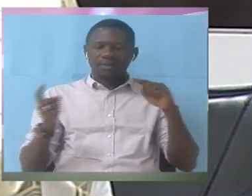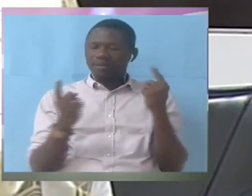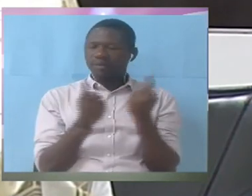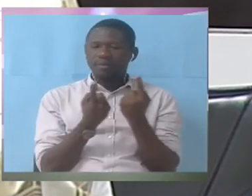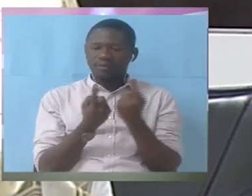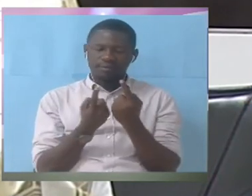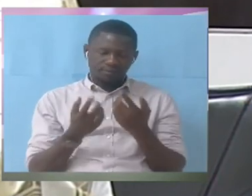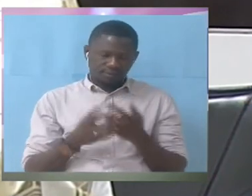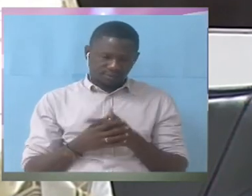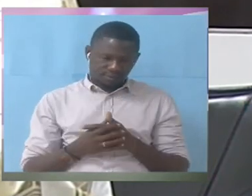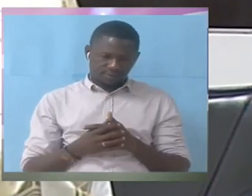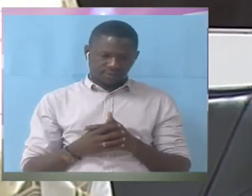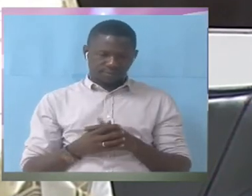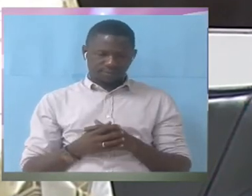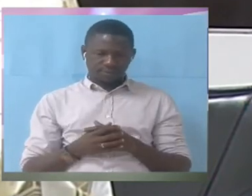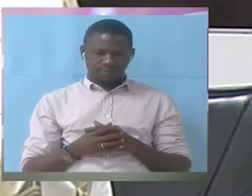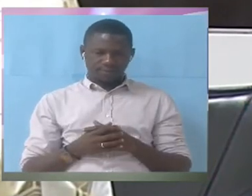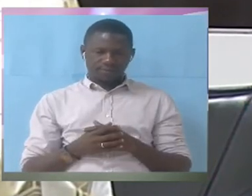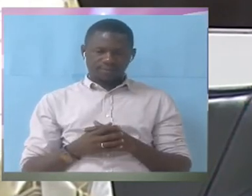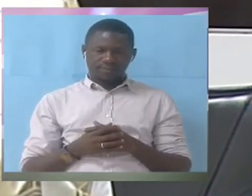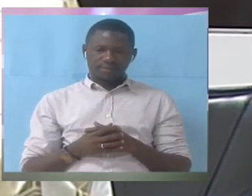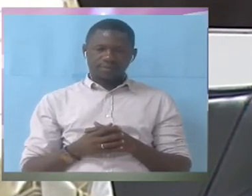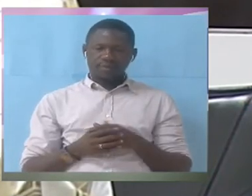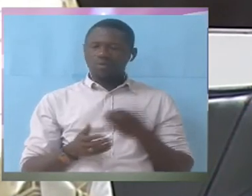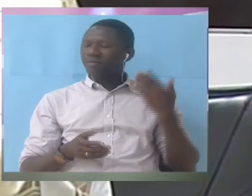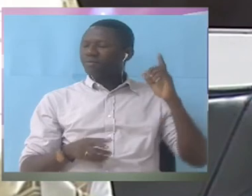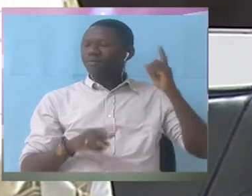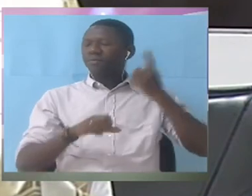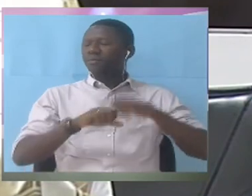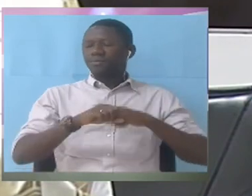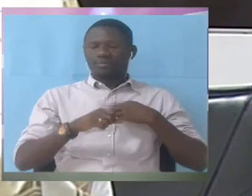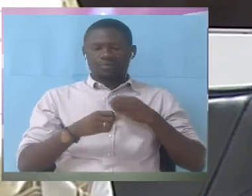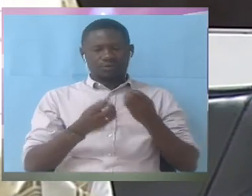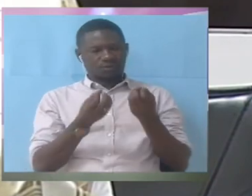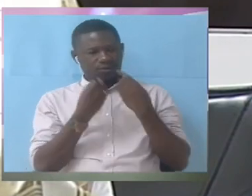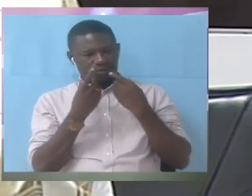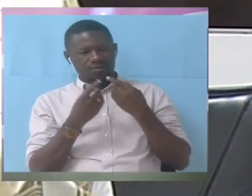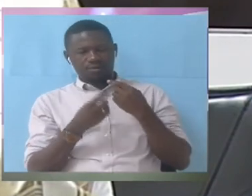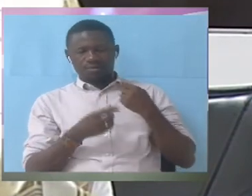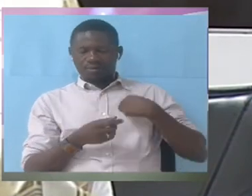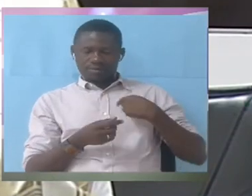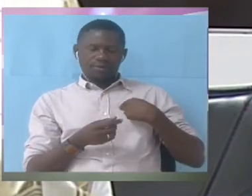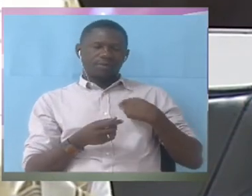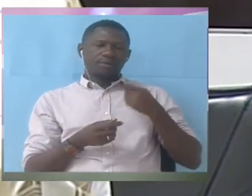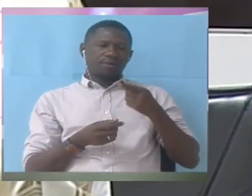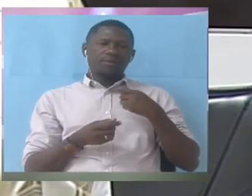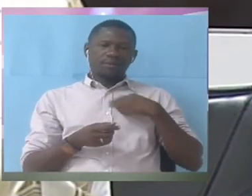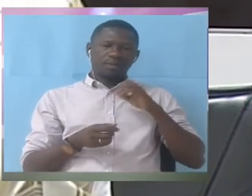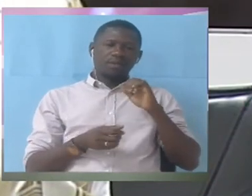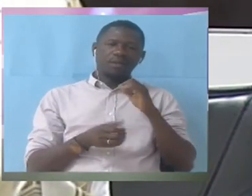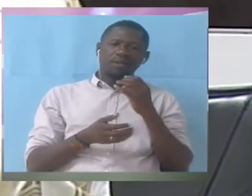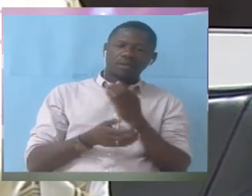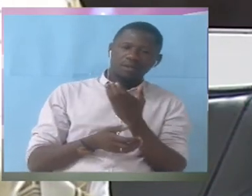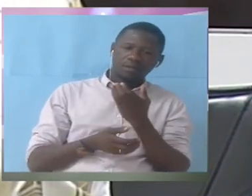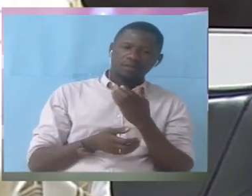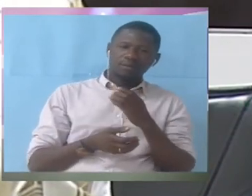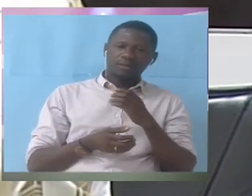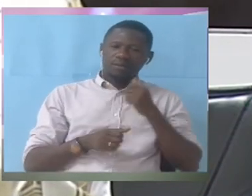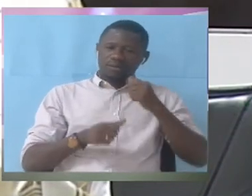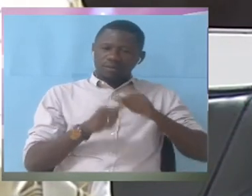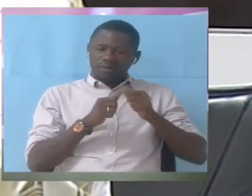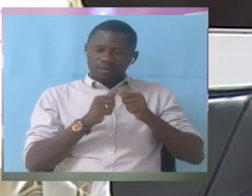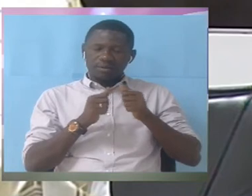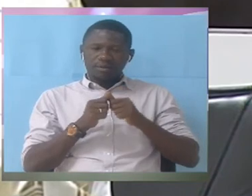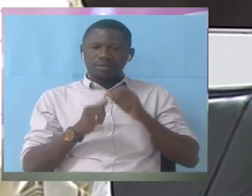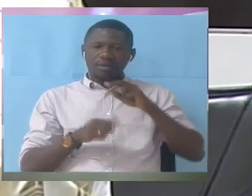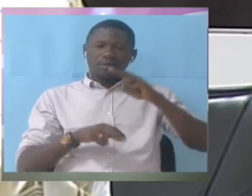bari. And that was the first time that he said to me that he can cure